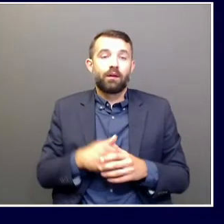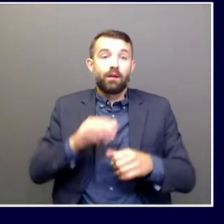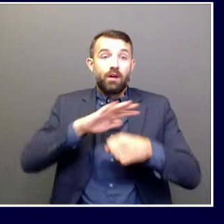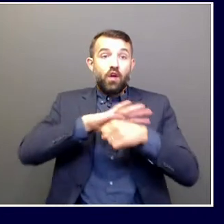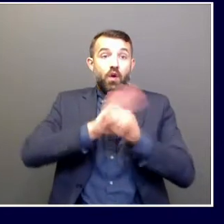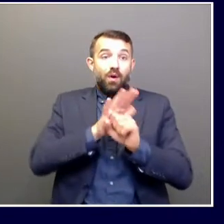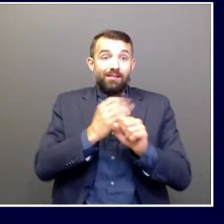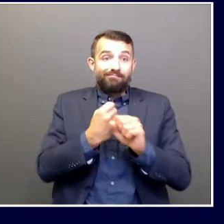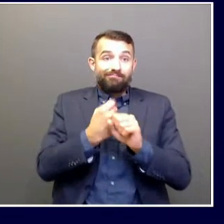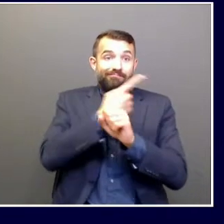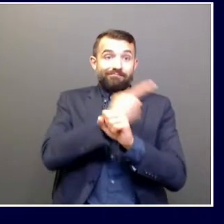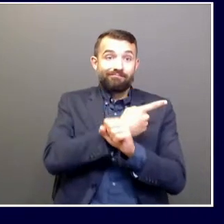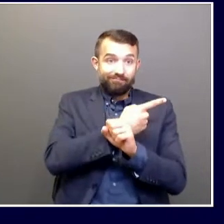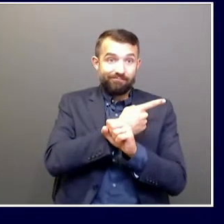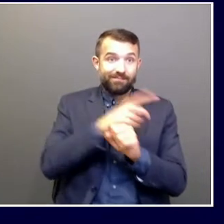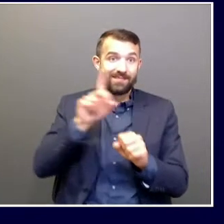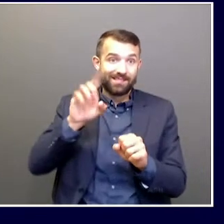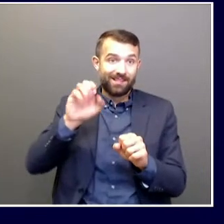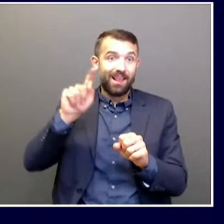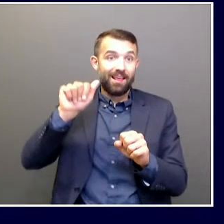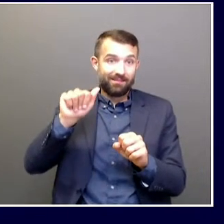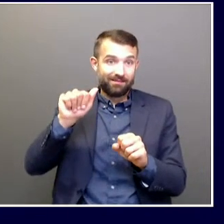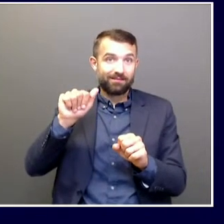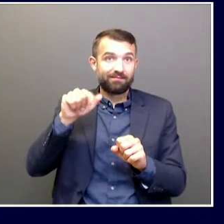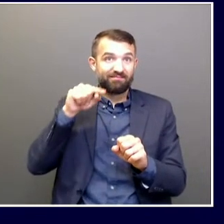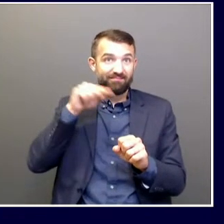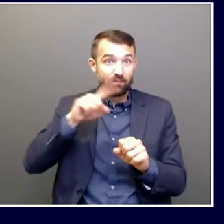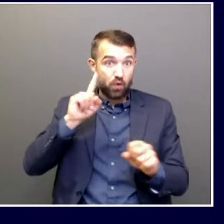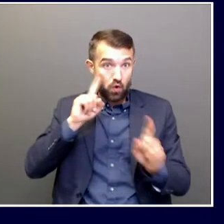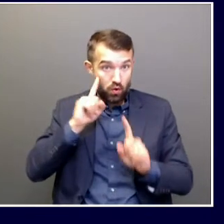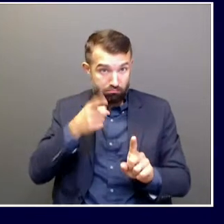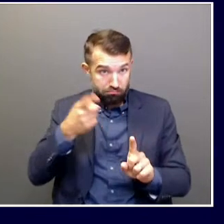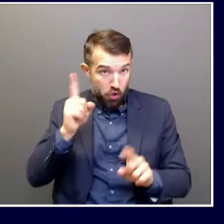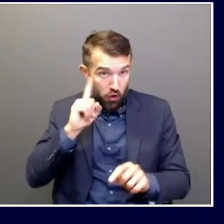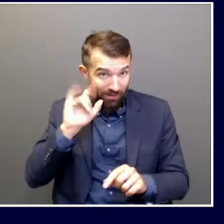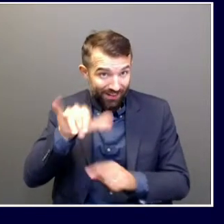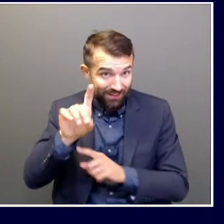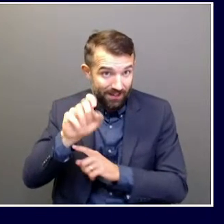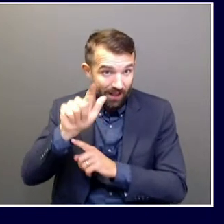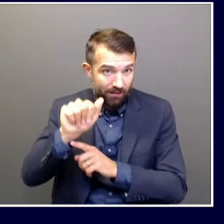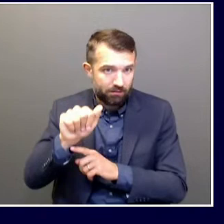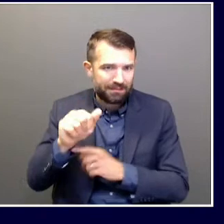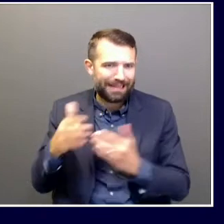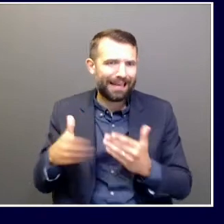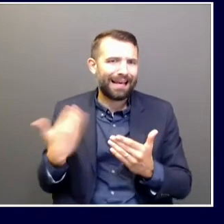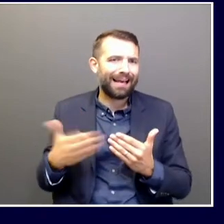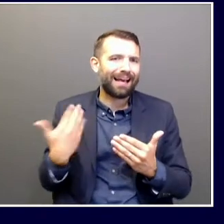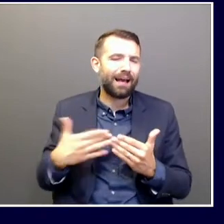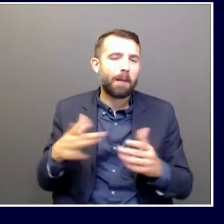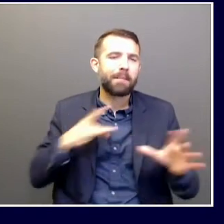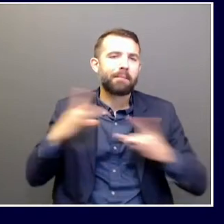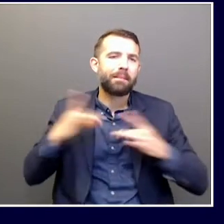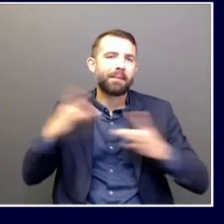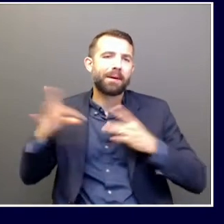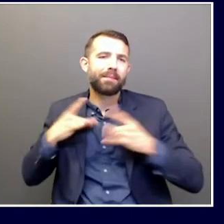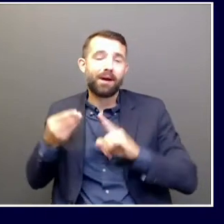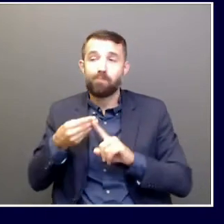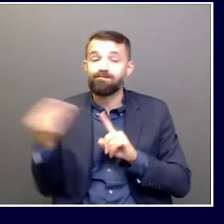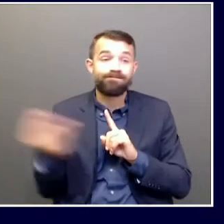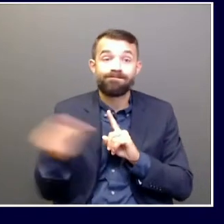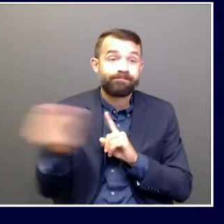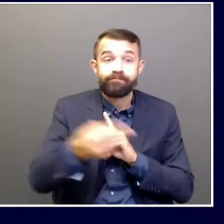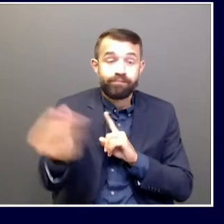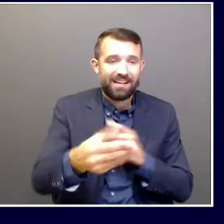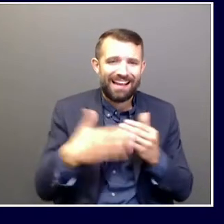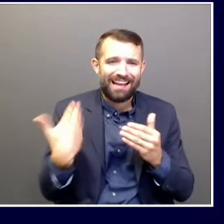you've probably heard. There's a Delta variant that is highly transmissible, more highly transmissible than what we were seeing a year ago, and